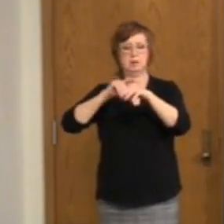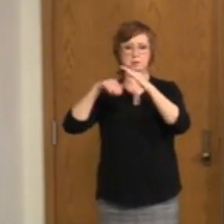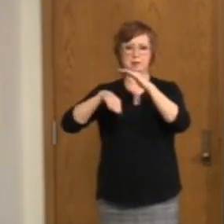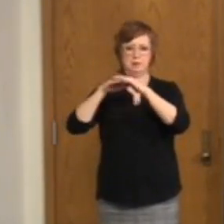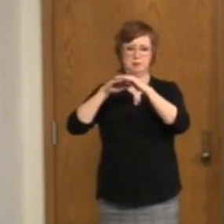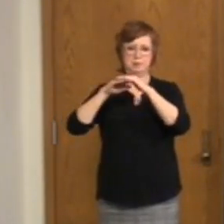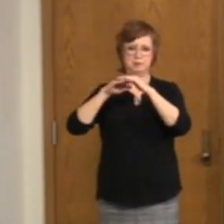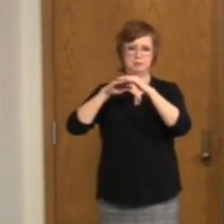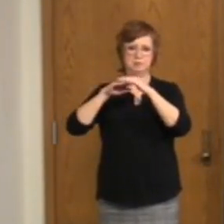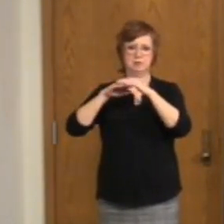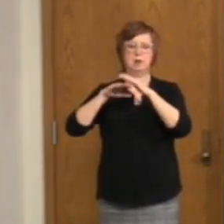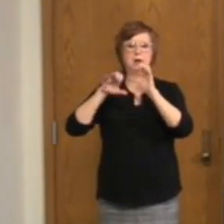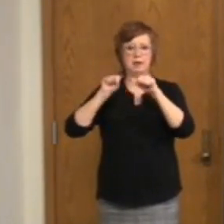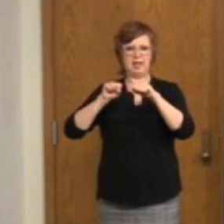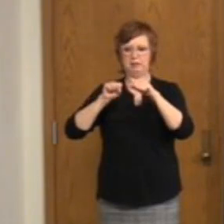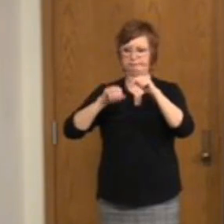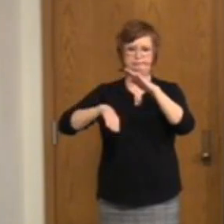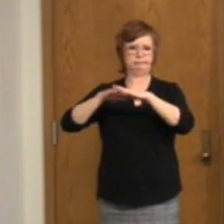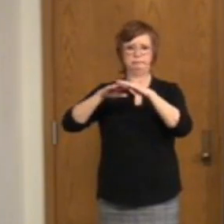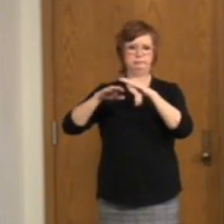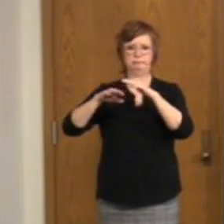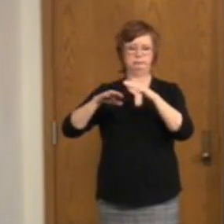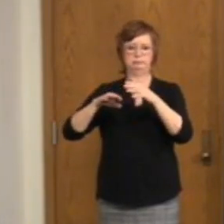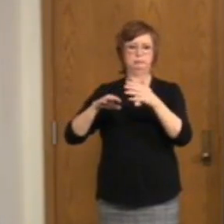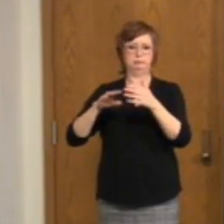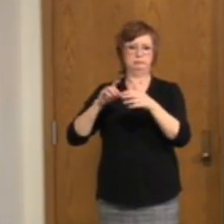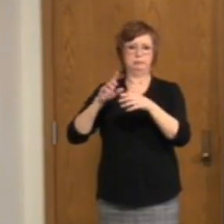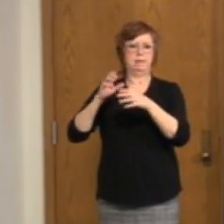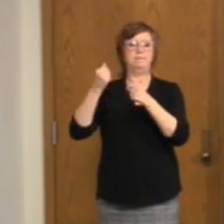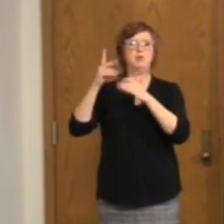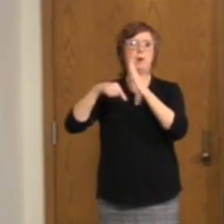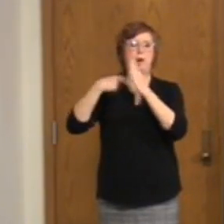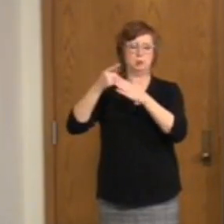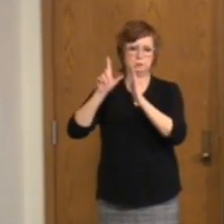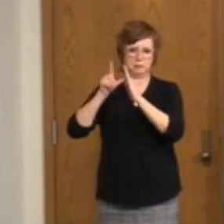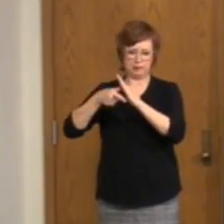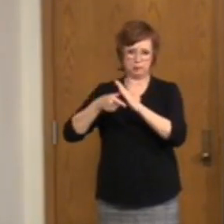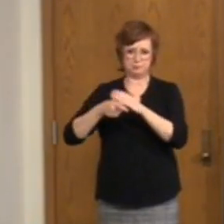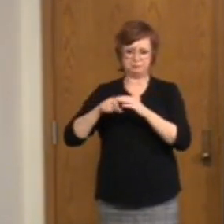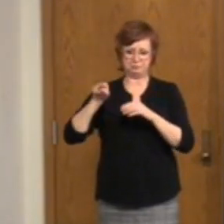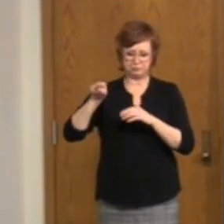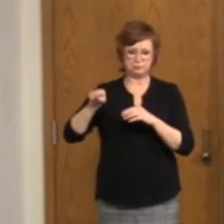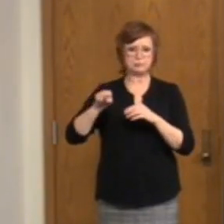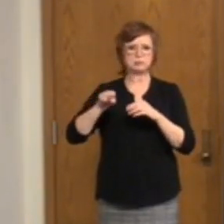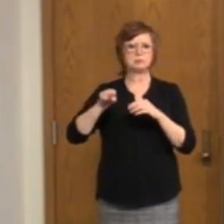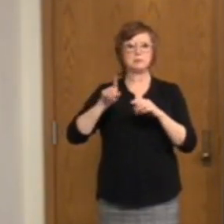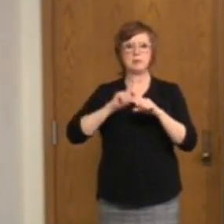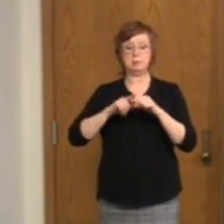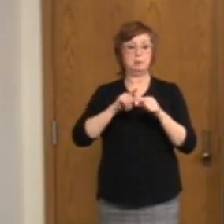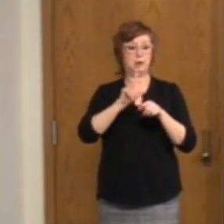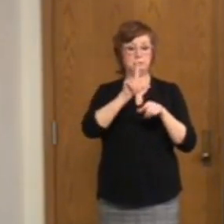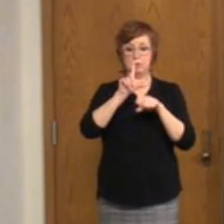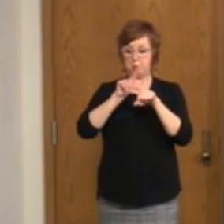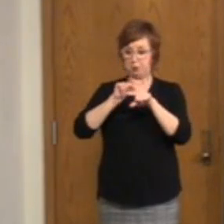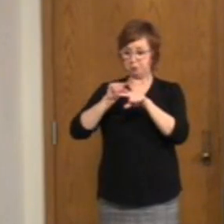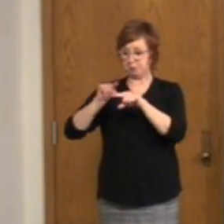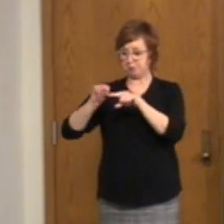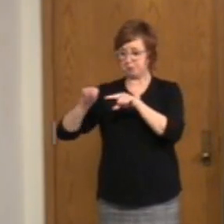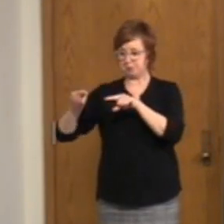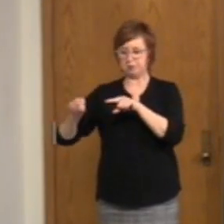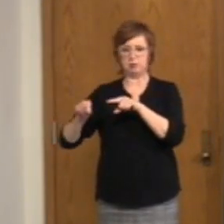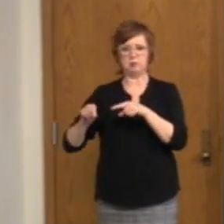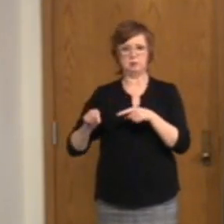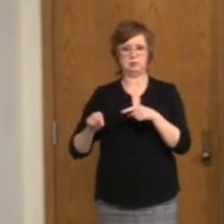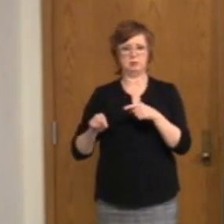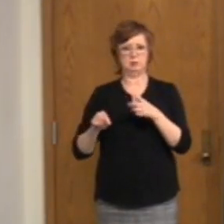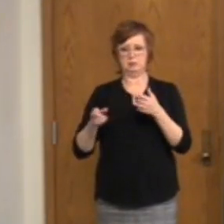providers have an alternate list that they can call, and they have been calling sometimes at short notice, but actually that is resulting in very little wastage. So